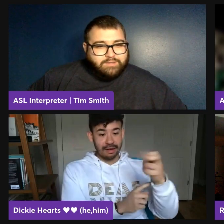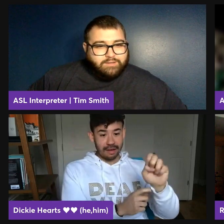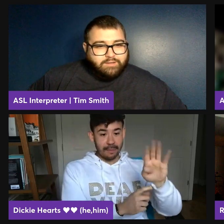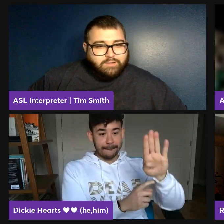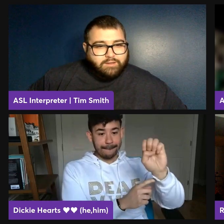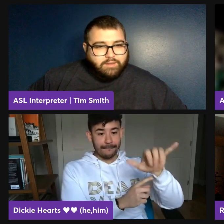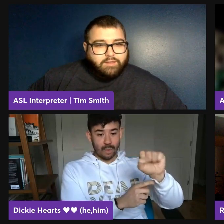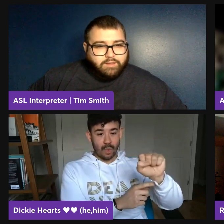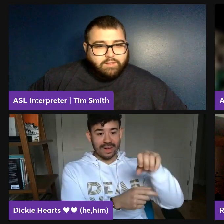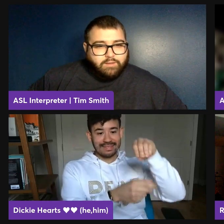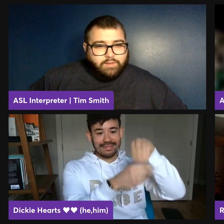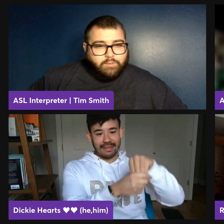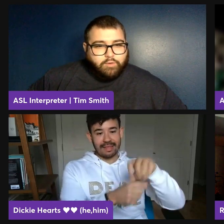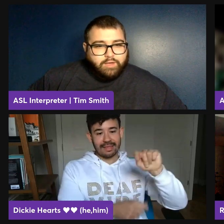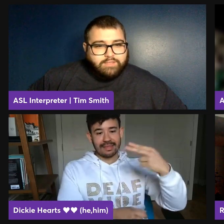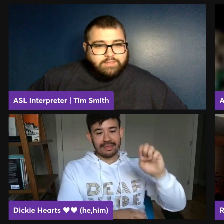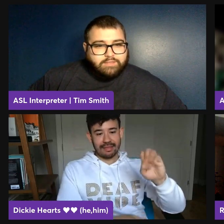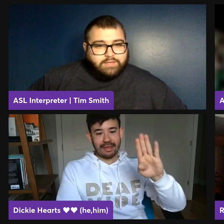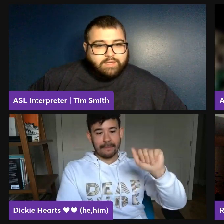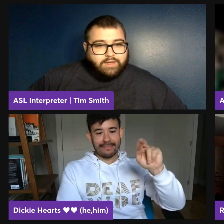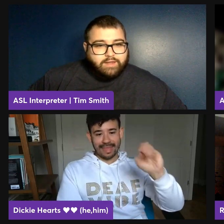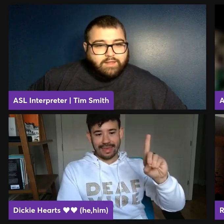The Boys in the Band. Okay.